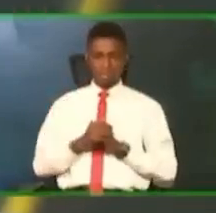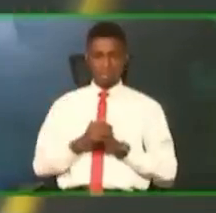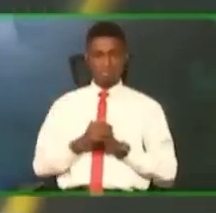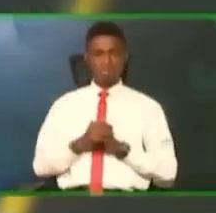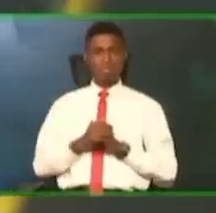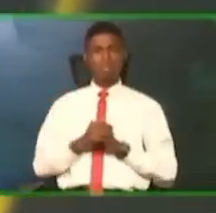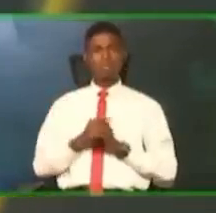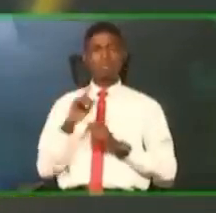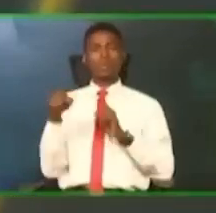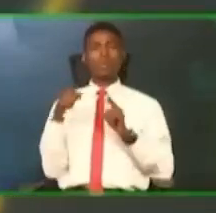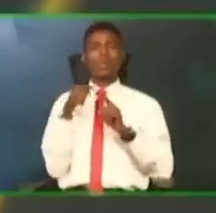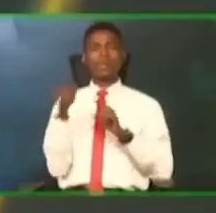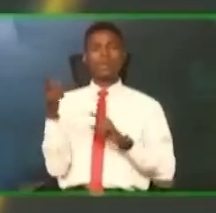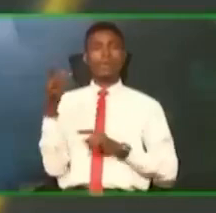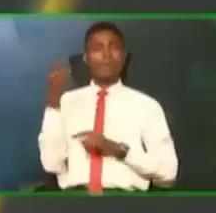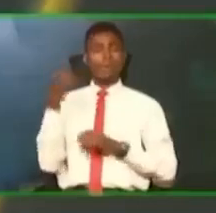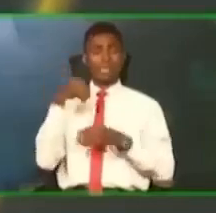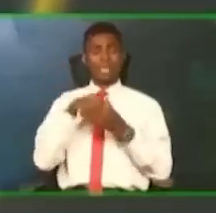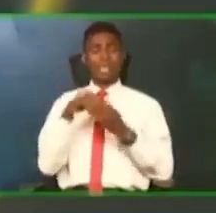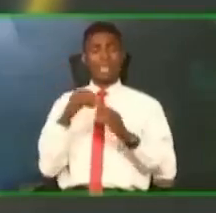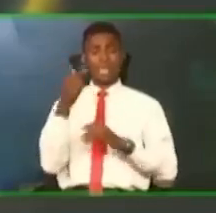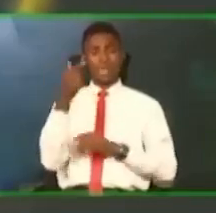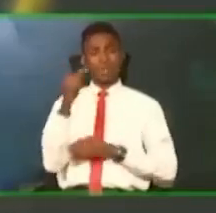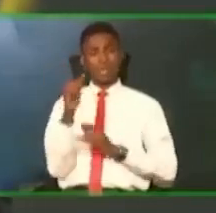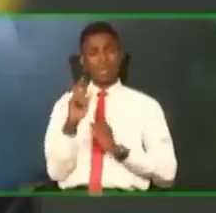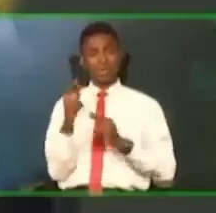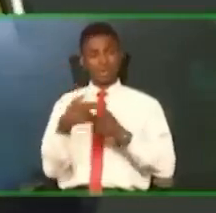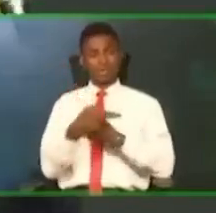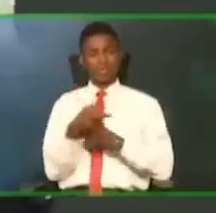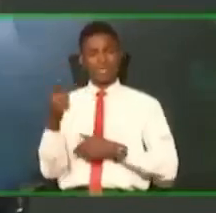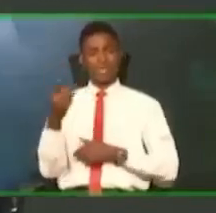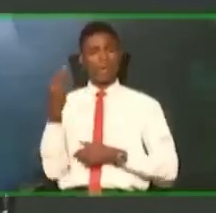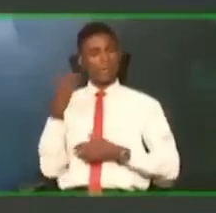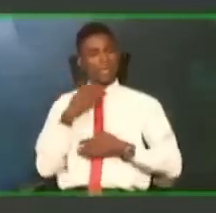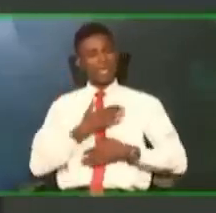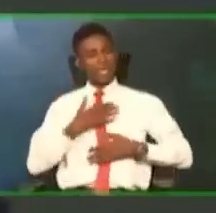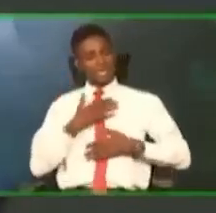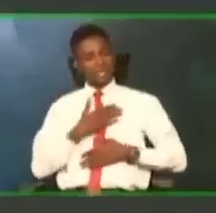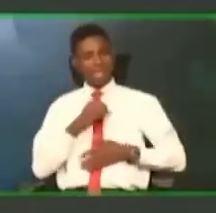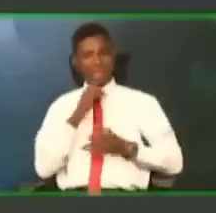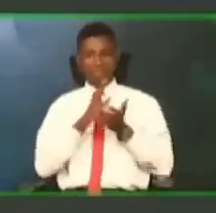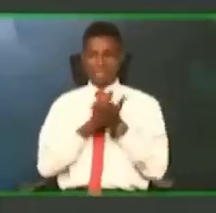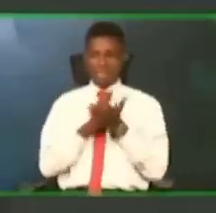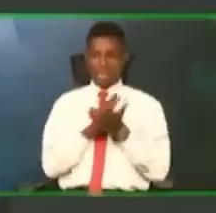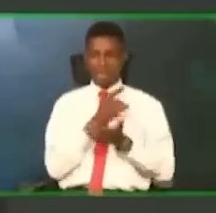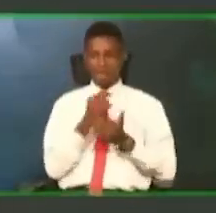While I was in the green room, I was enjoying the praise and the worship, except that